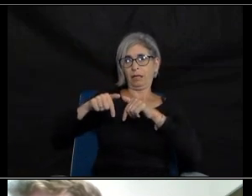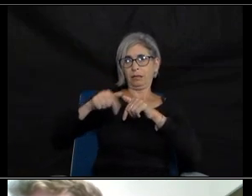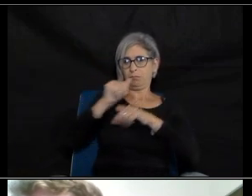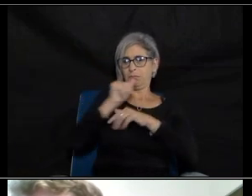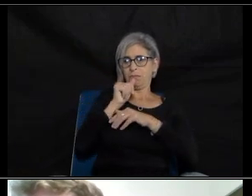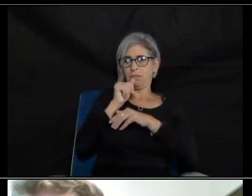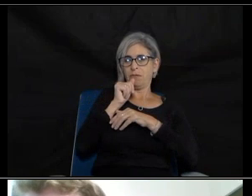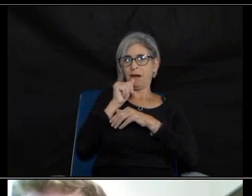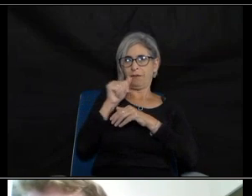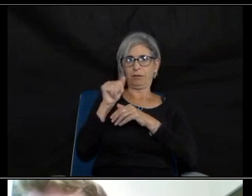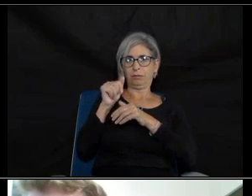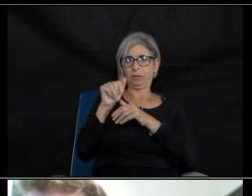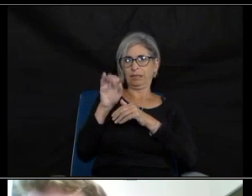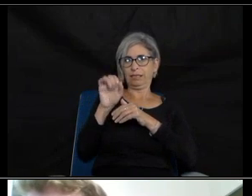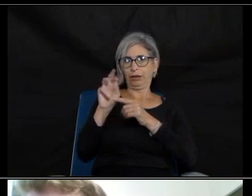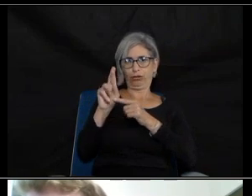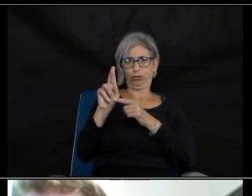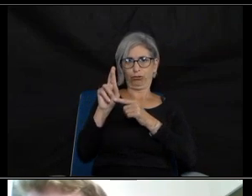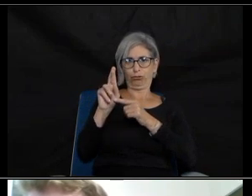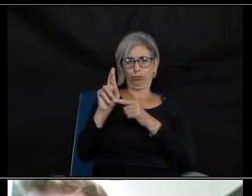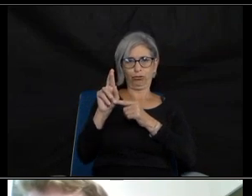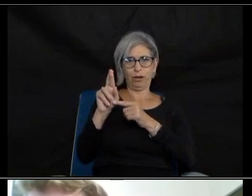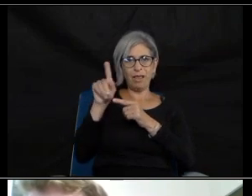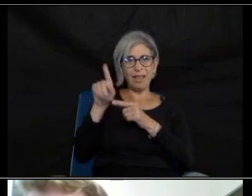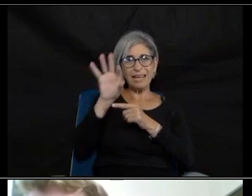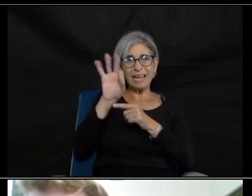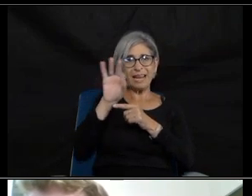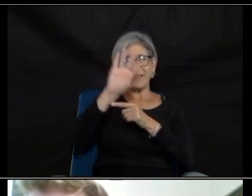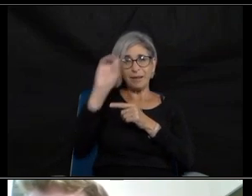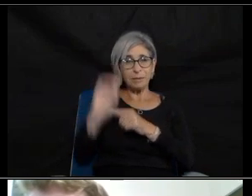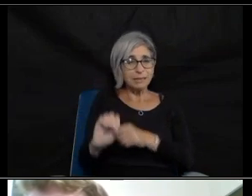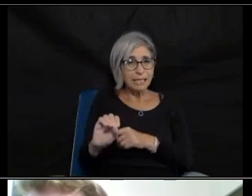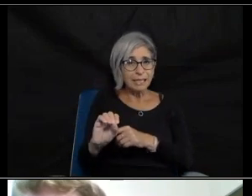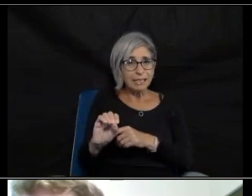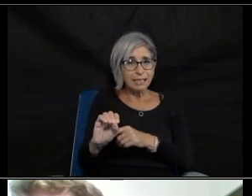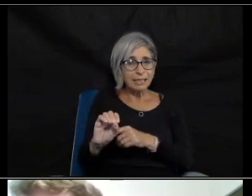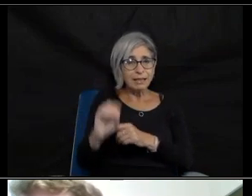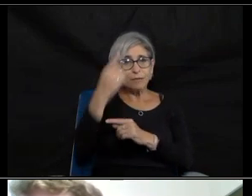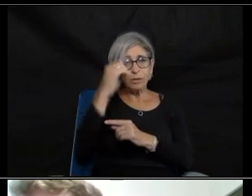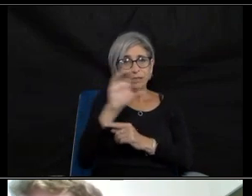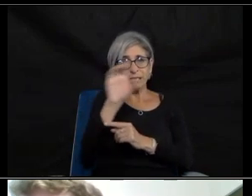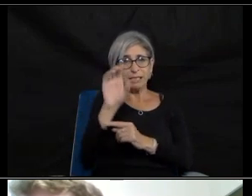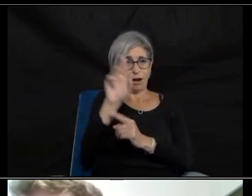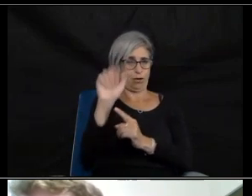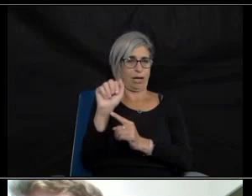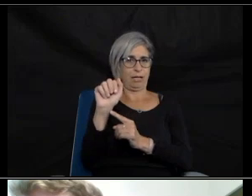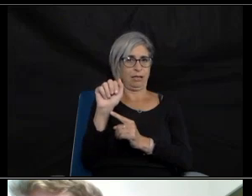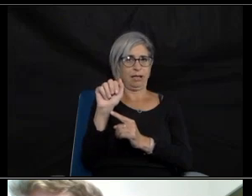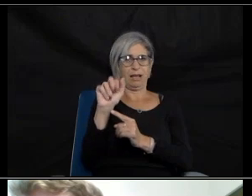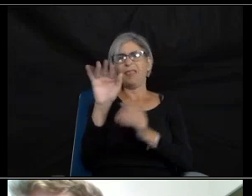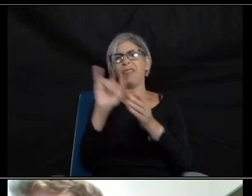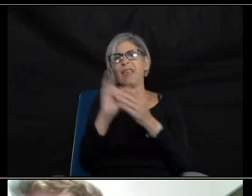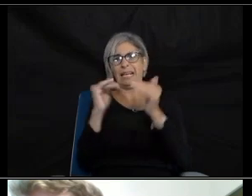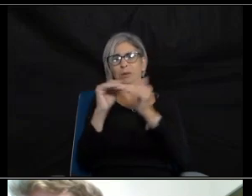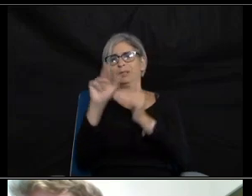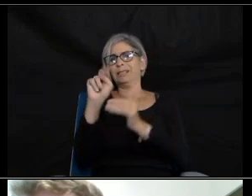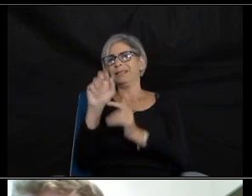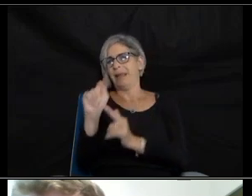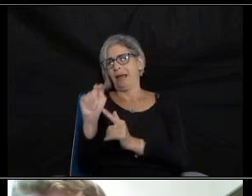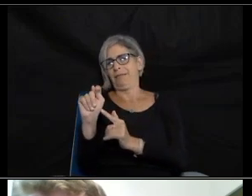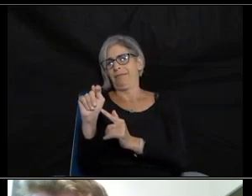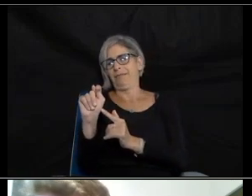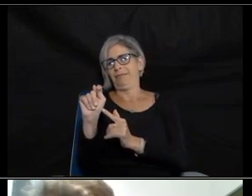private sector alone. That's the 95% that goes to the CRA. It's net. And